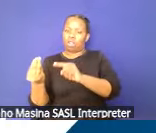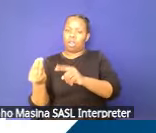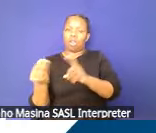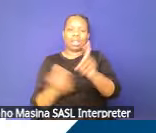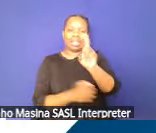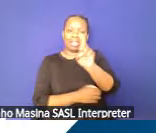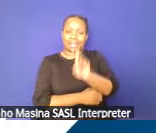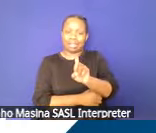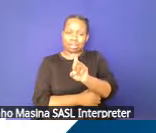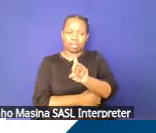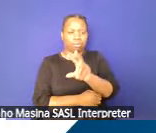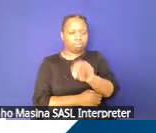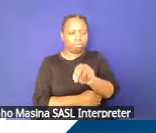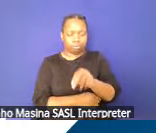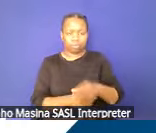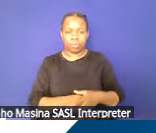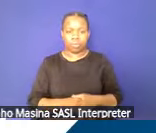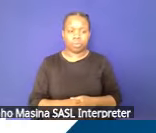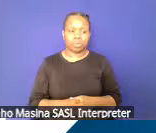purposes.